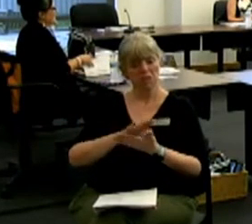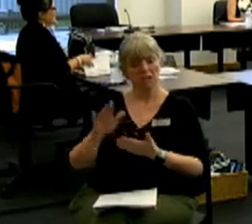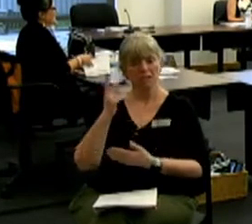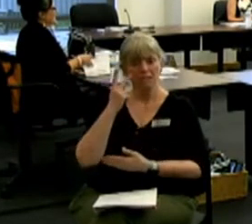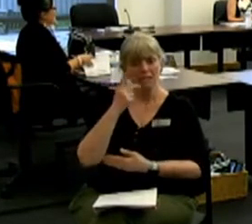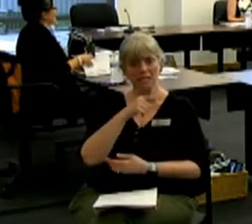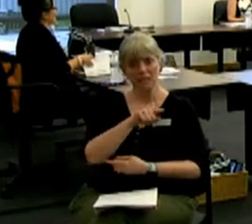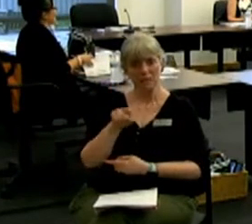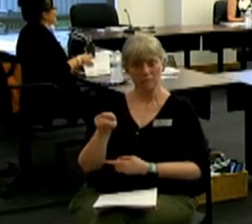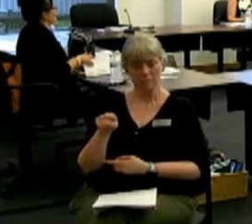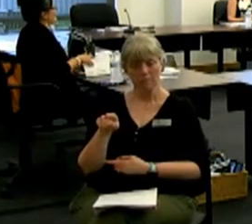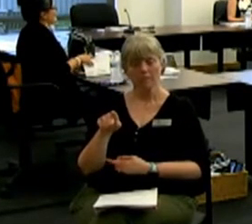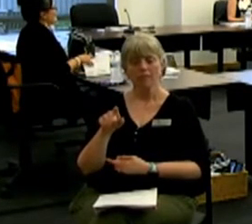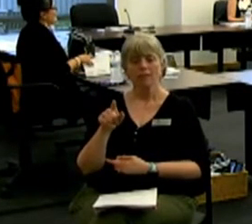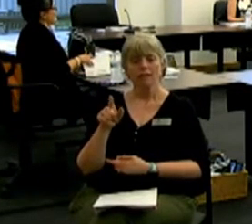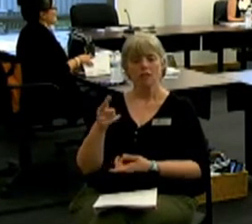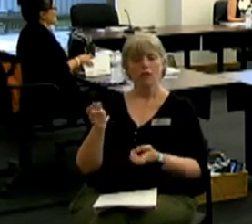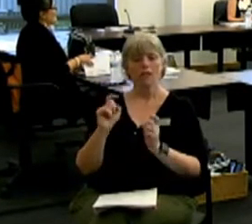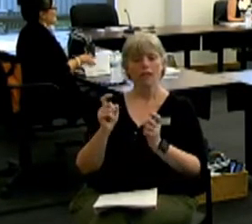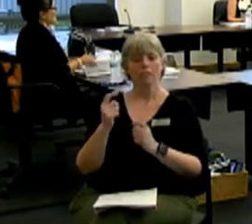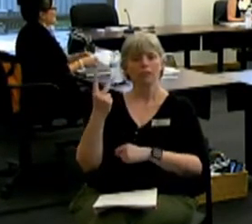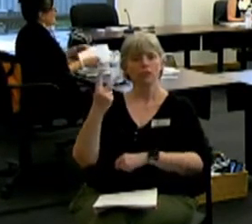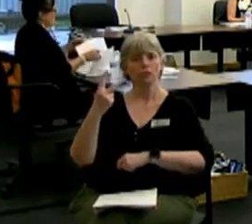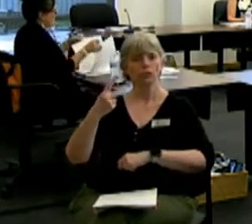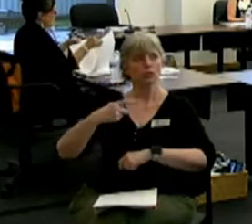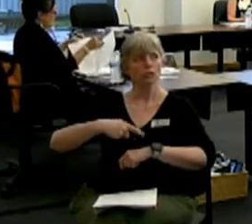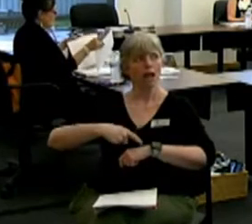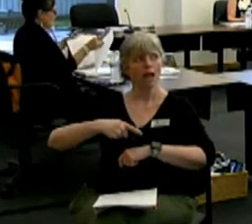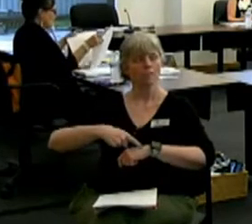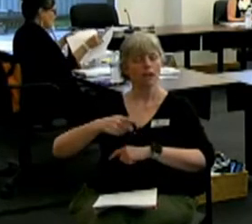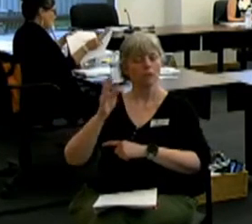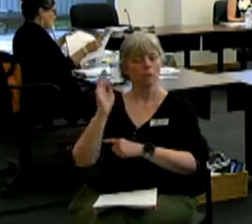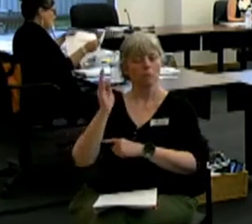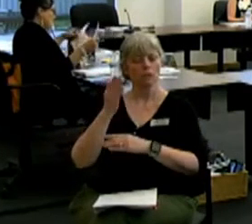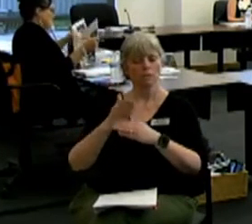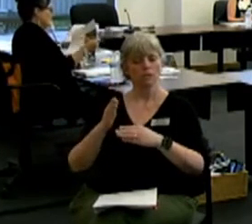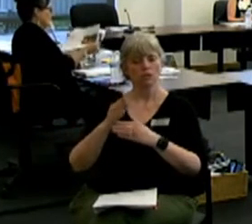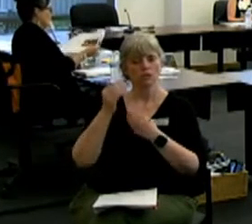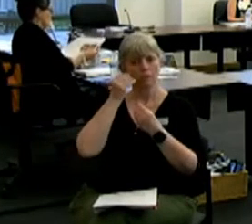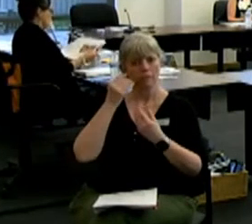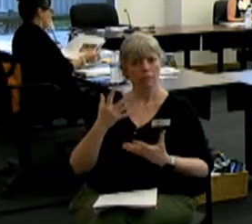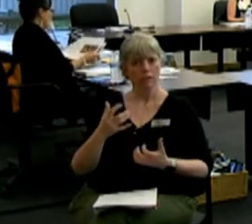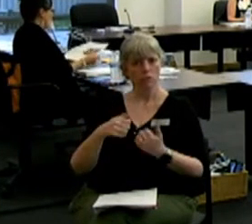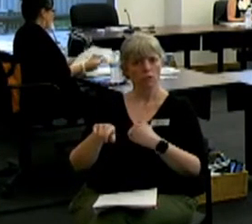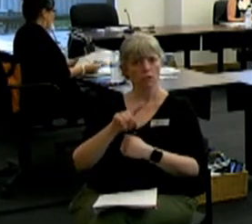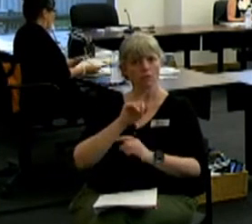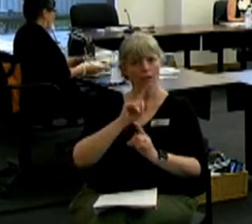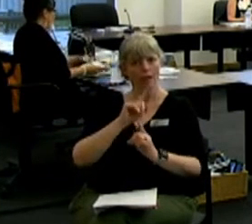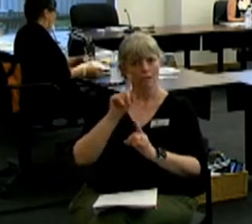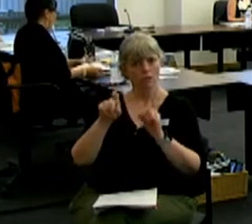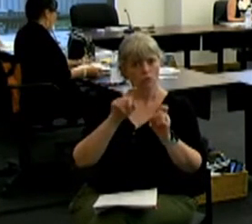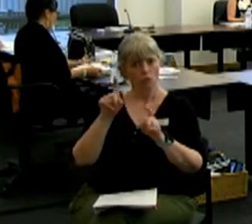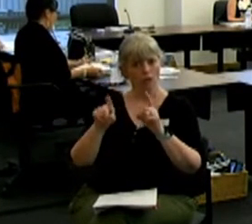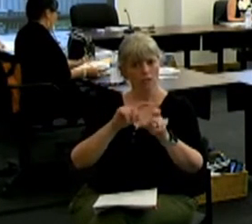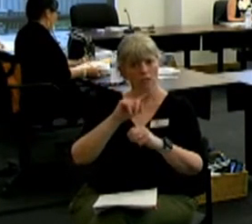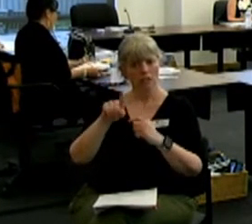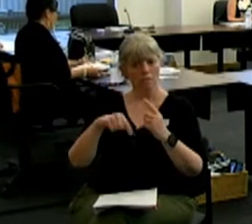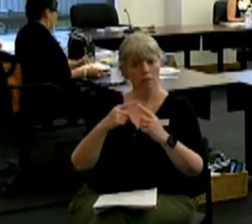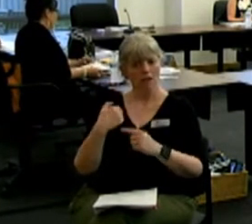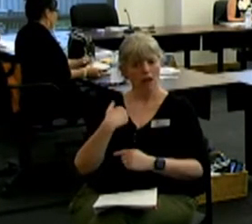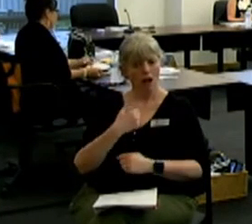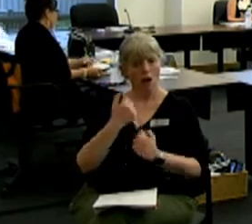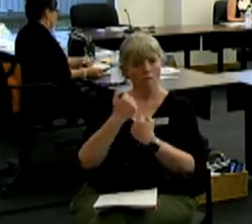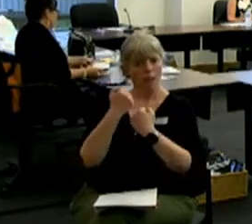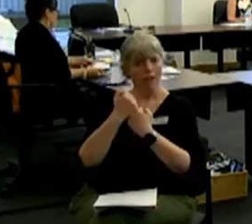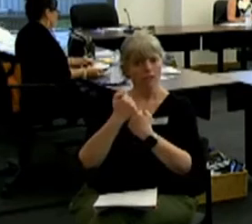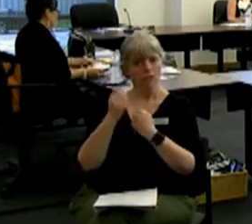evening. You're going to get me 2 times today. I'm going to present, I'm going to share some information with you and answer any questions you have about our